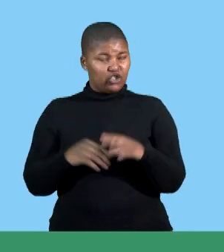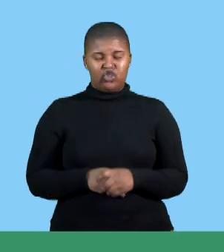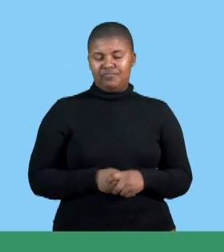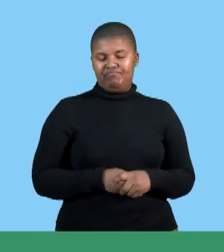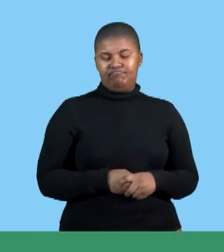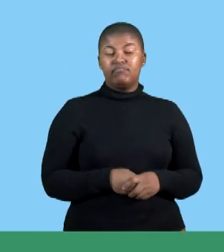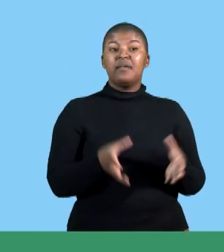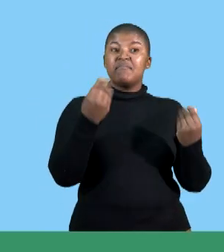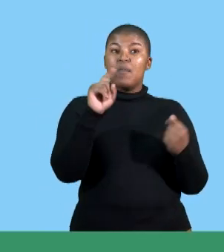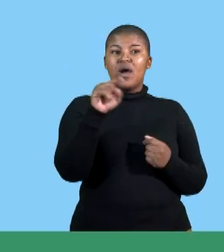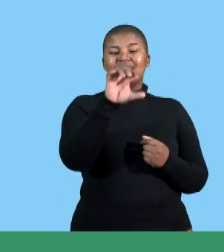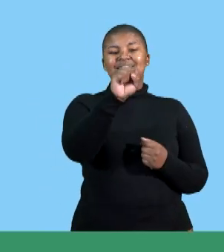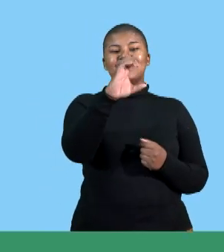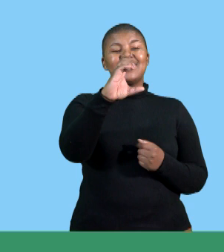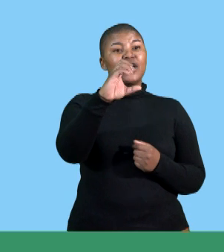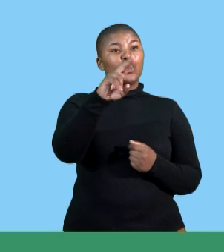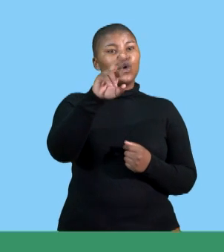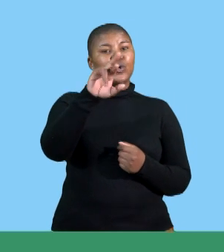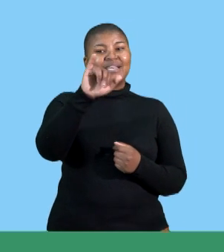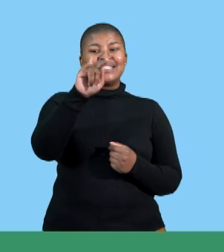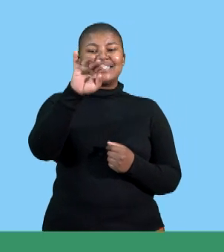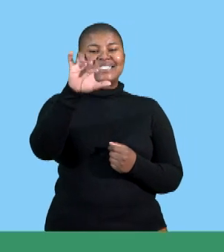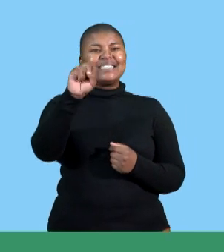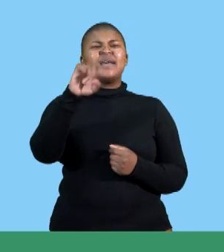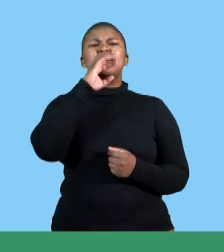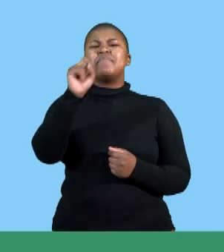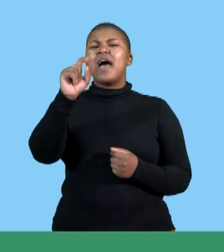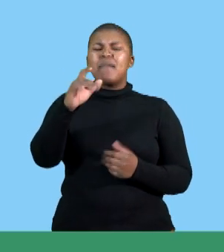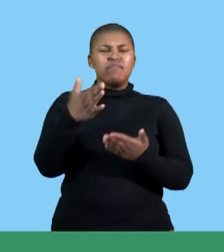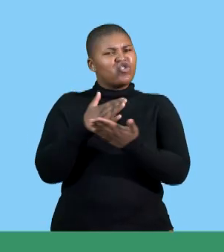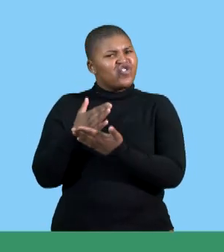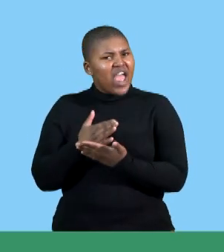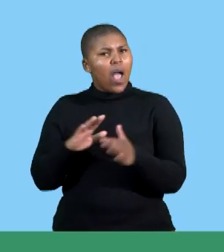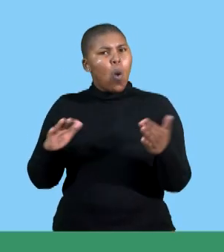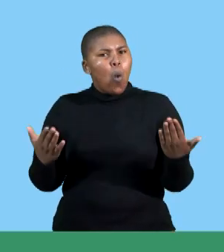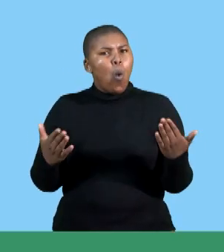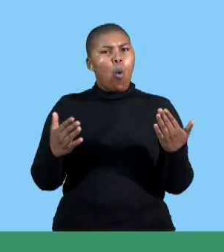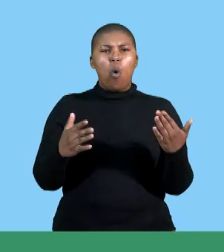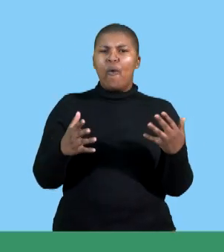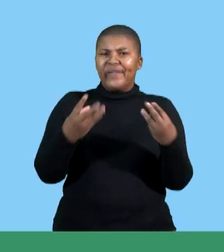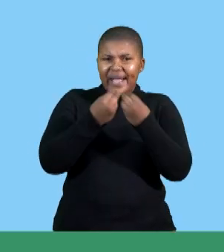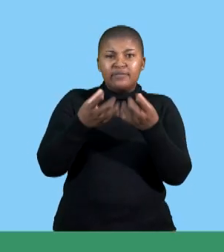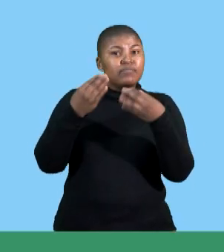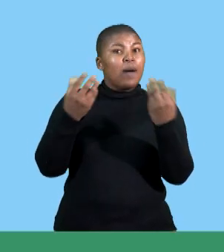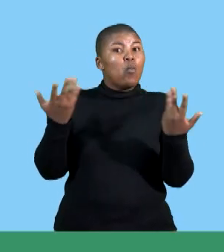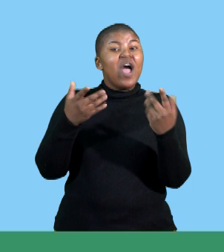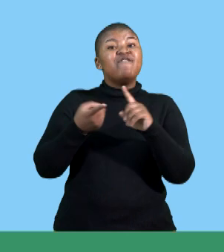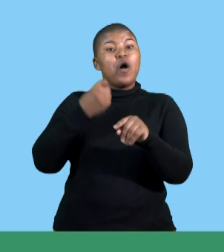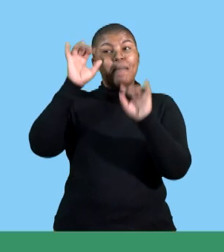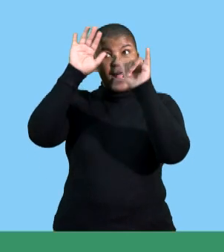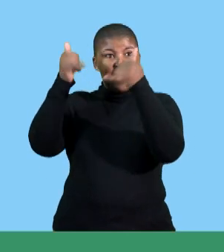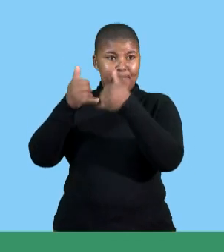The term securities, which means shares and bonds issued by a company. Limited liability, we said it's a